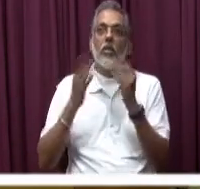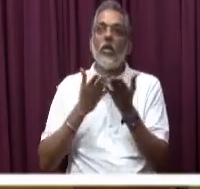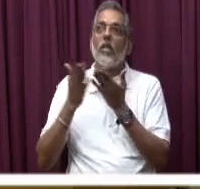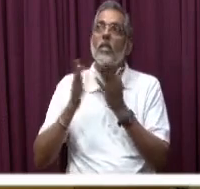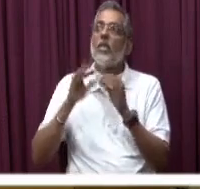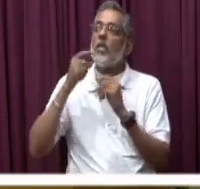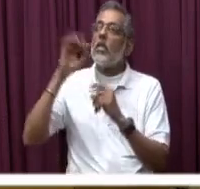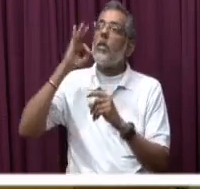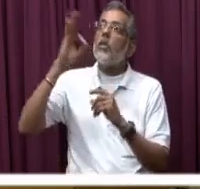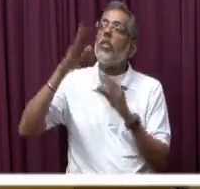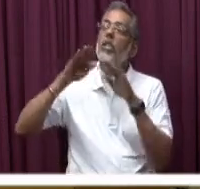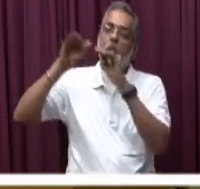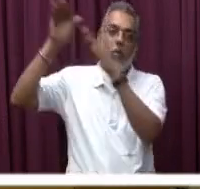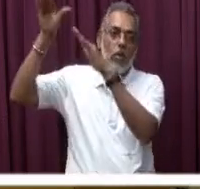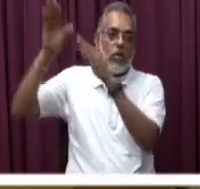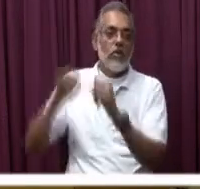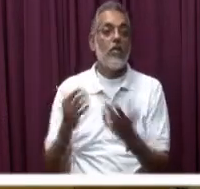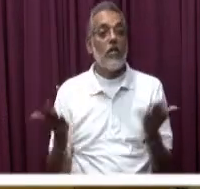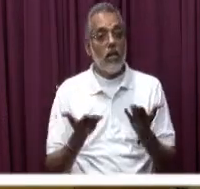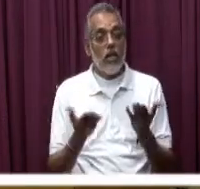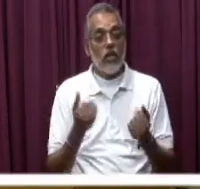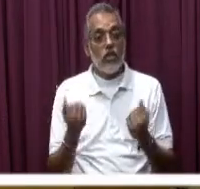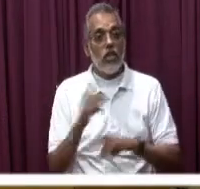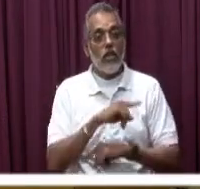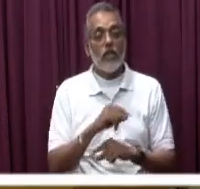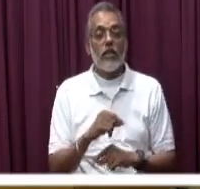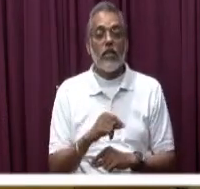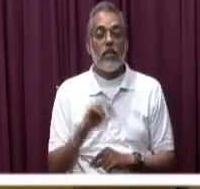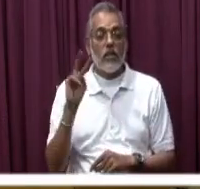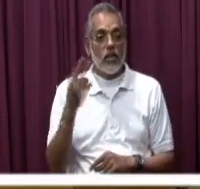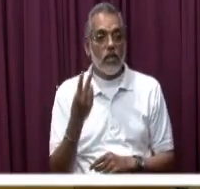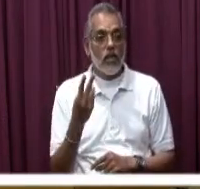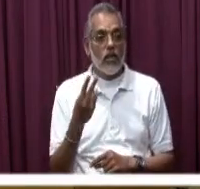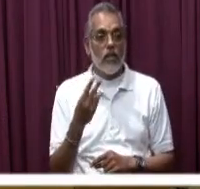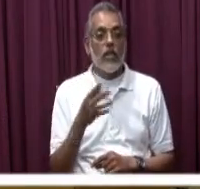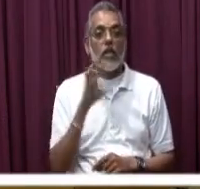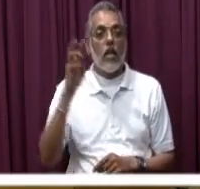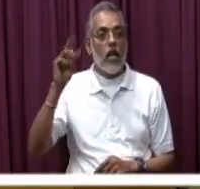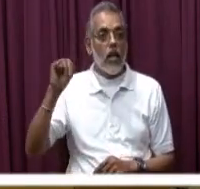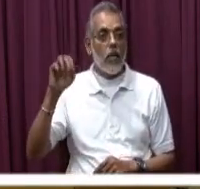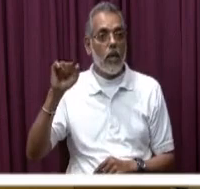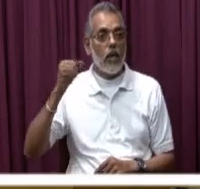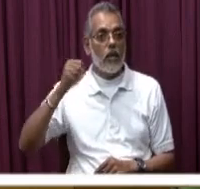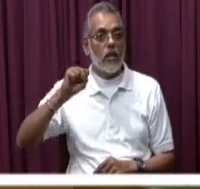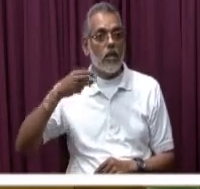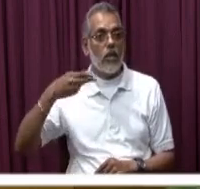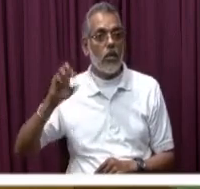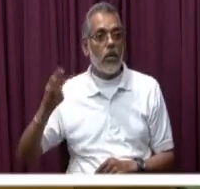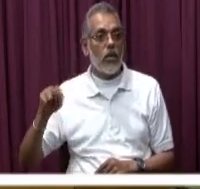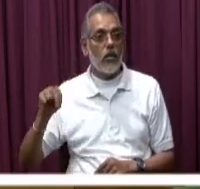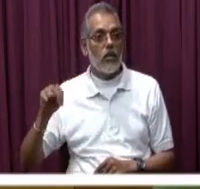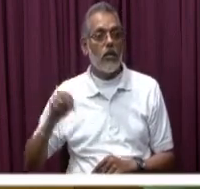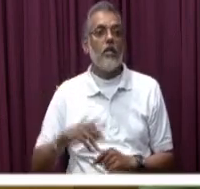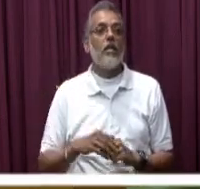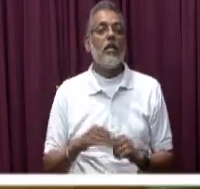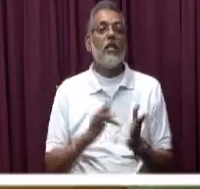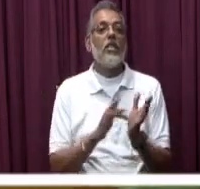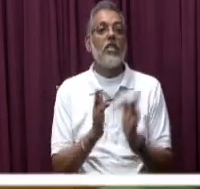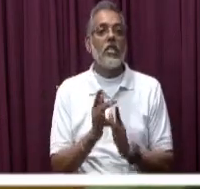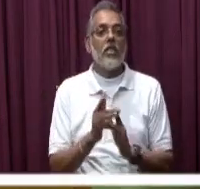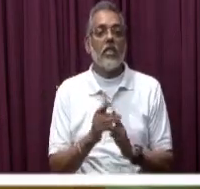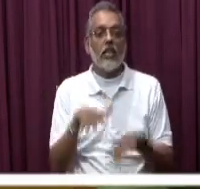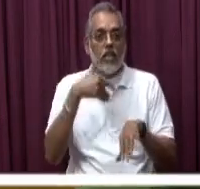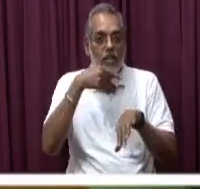Mount. This is the second. It's called the Mission Discourse. It's Jesus missioning